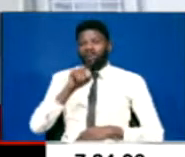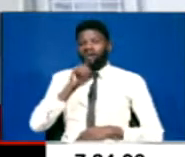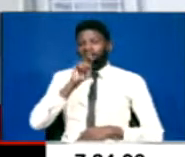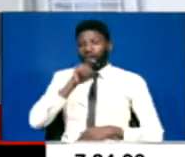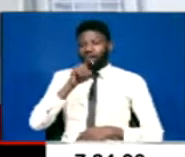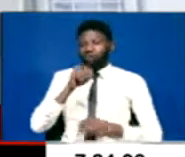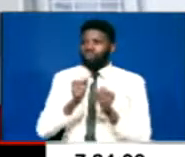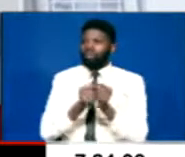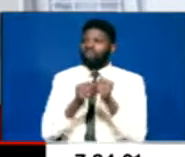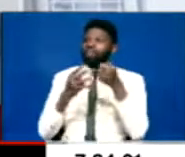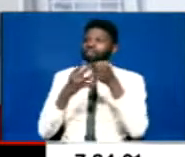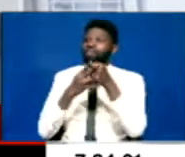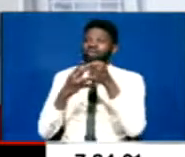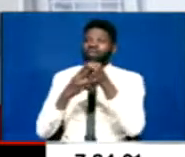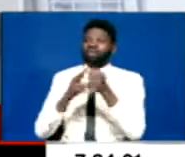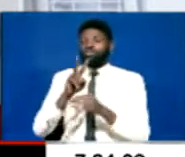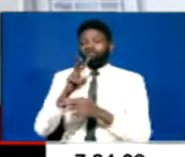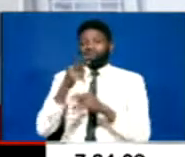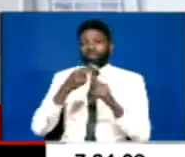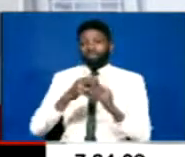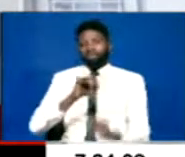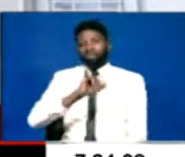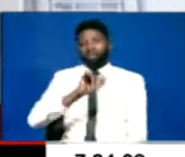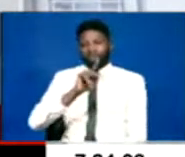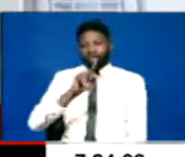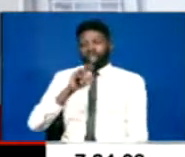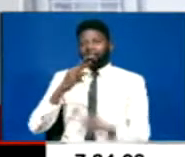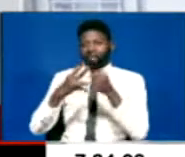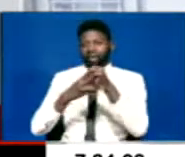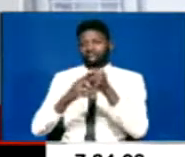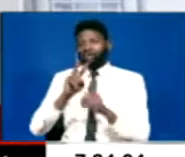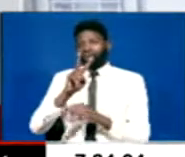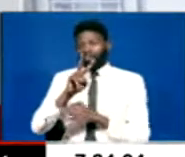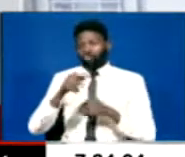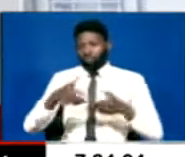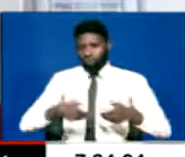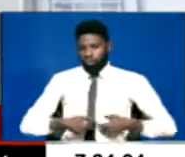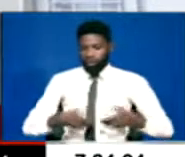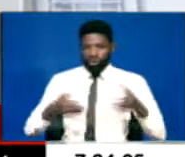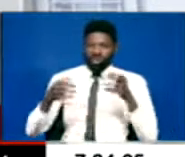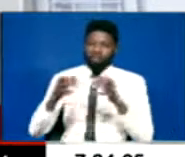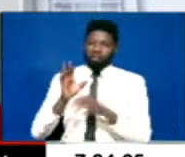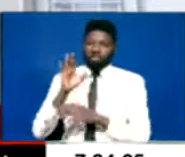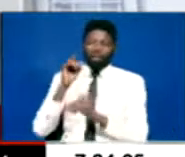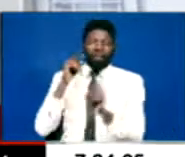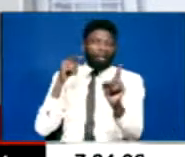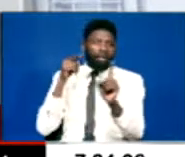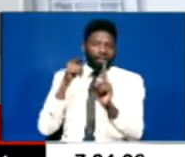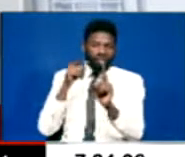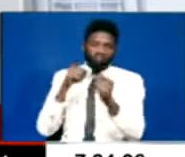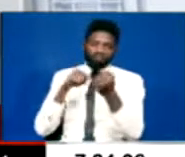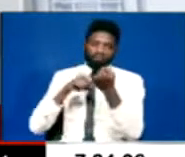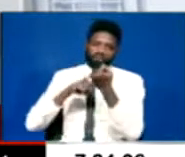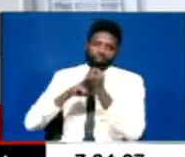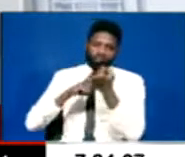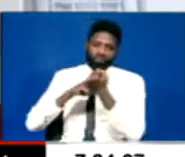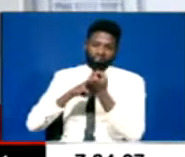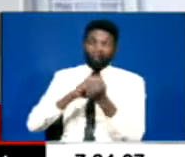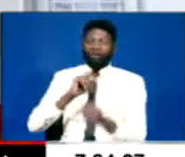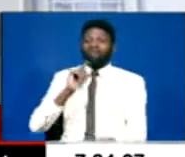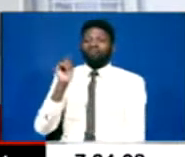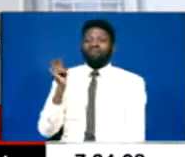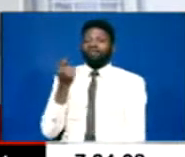as YK92. YK92 was a group of young people formed to drum up support for the then President Daniel Arap